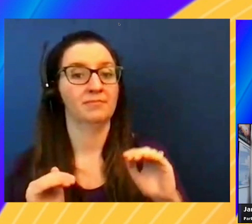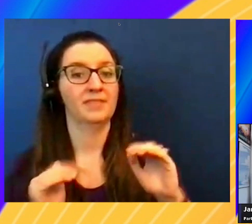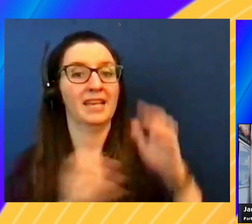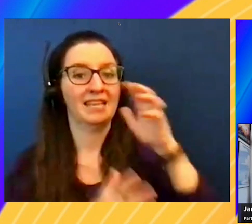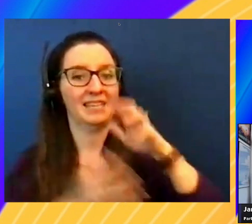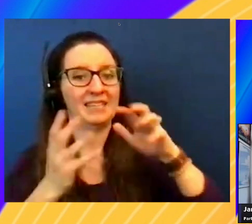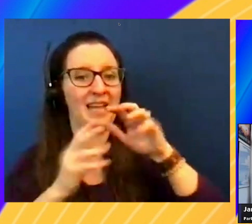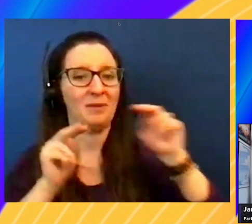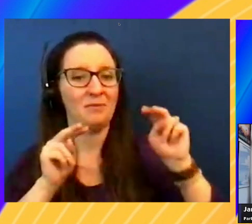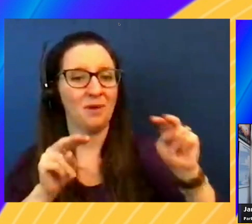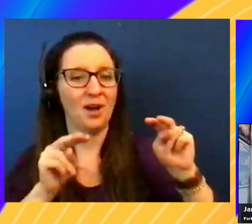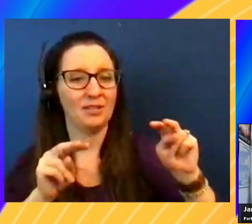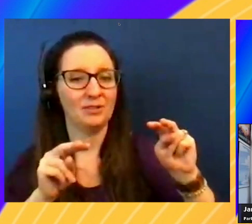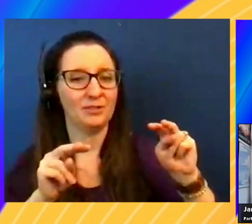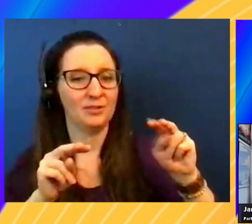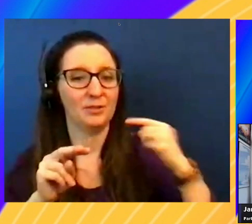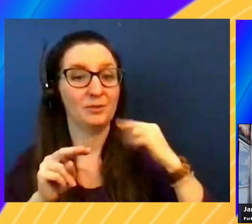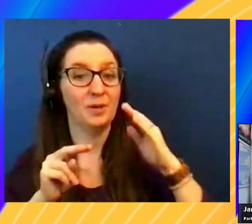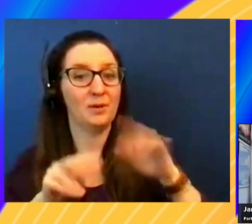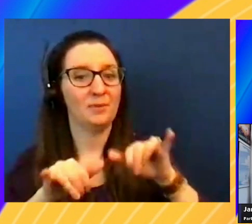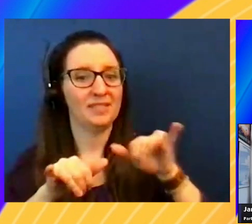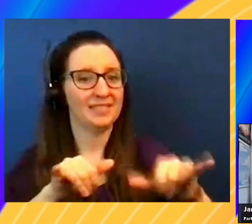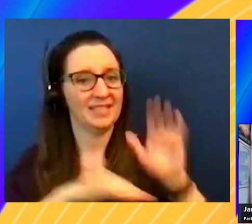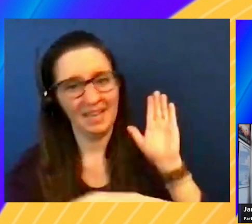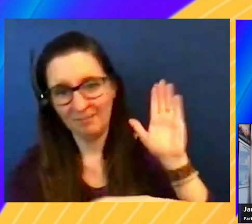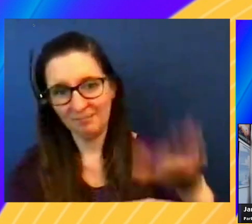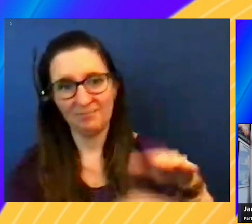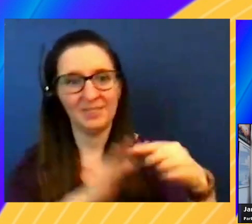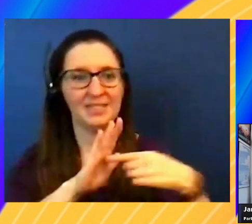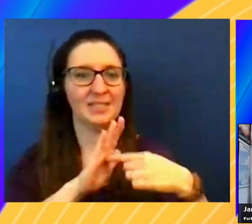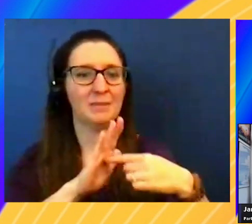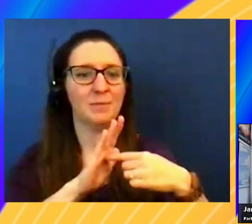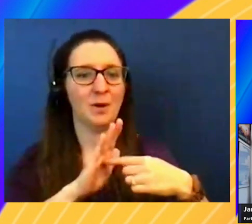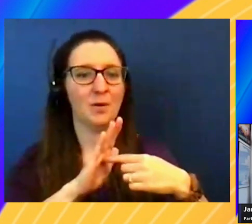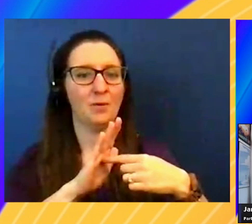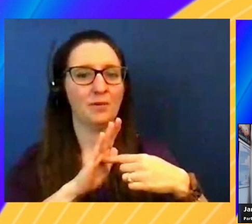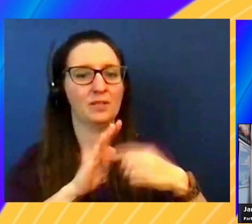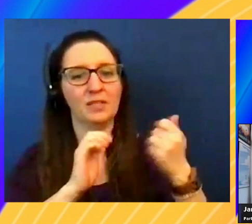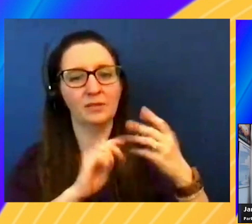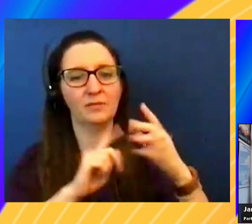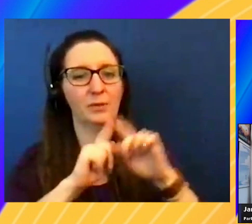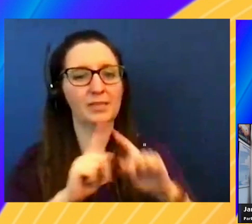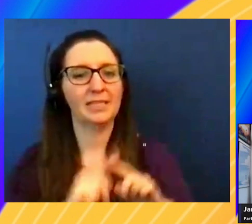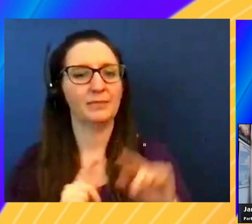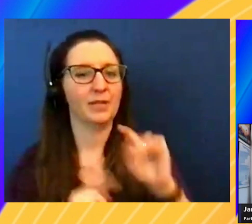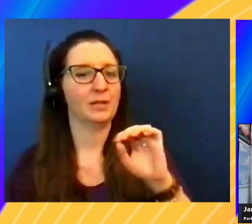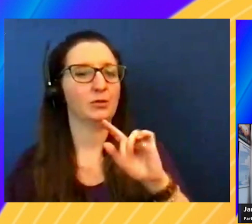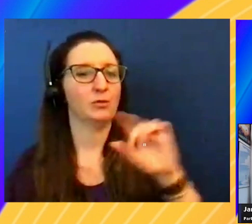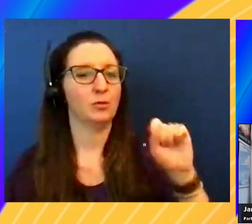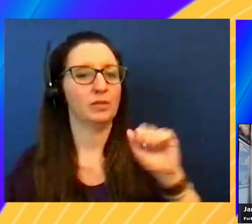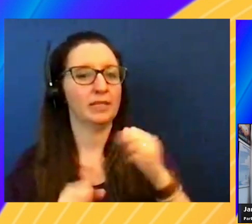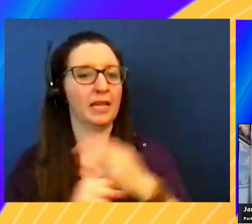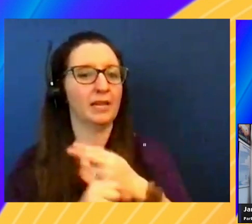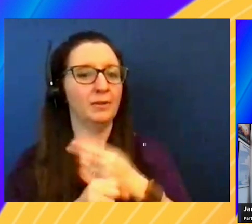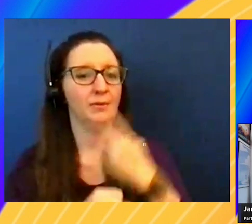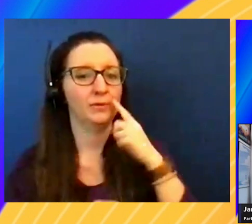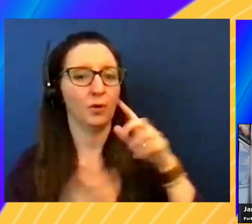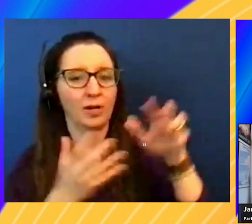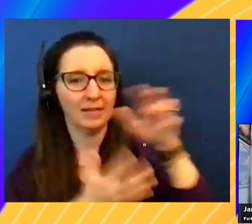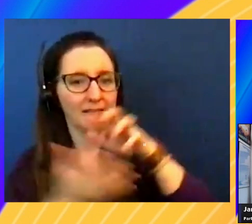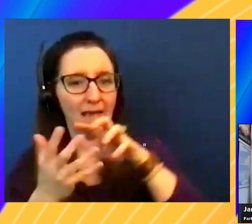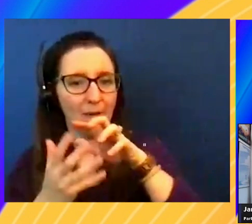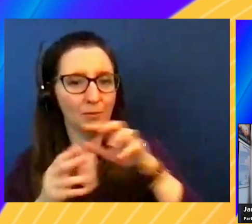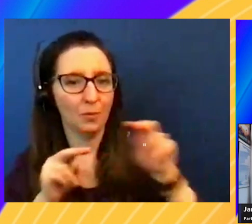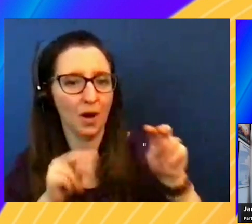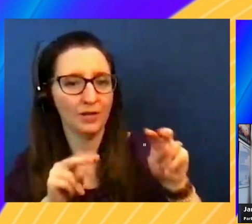going to live throughout our entire demo. I'll show you a couple different tools within CloudWatch to use. The first is